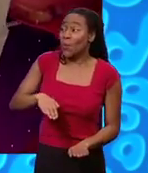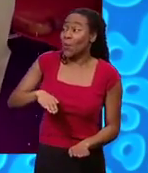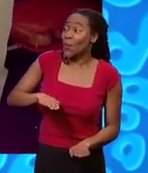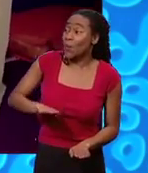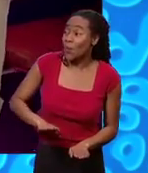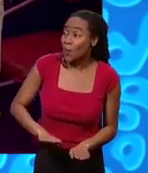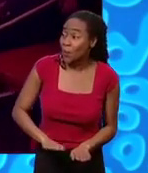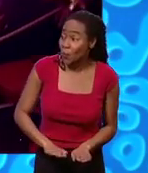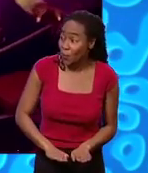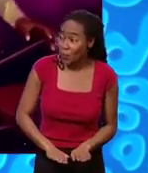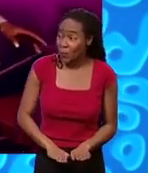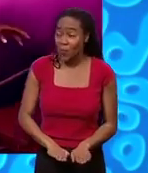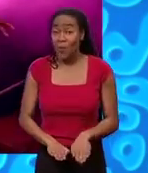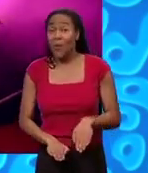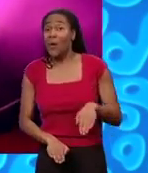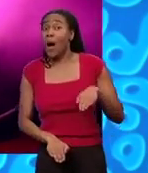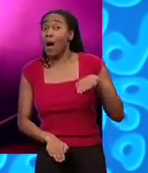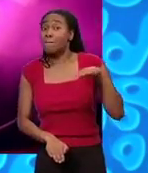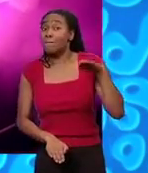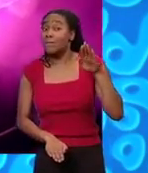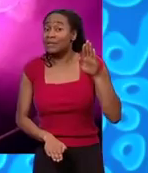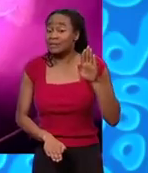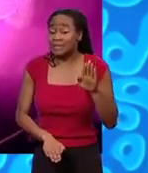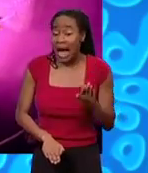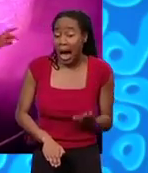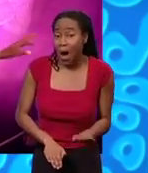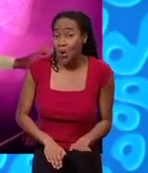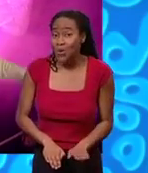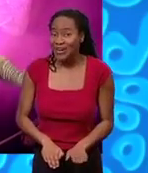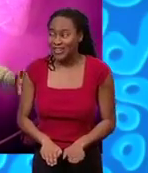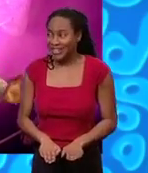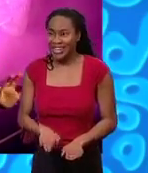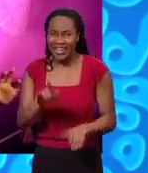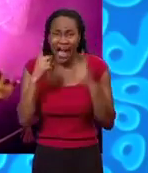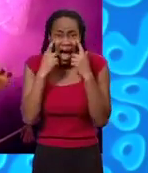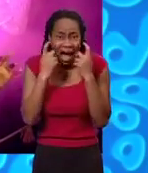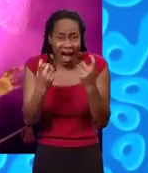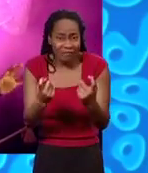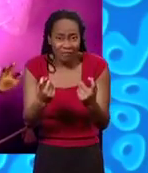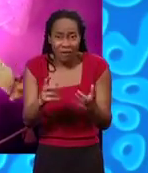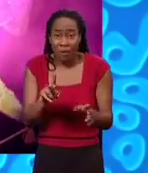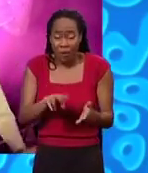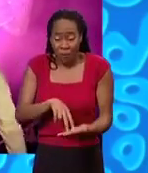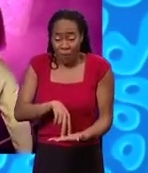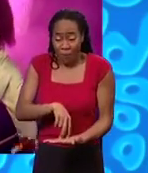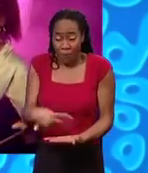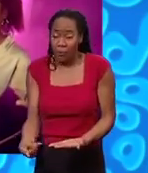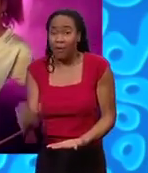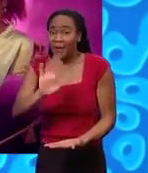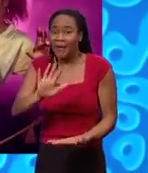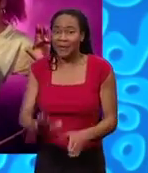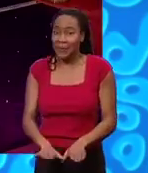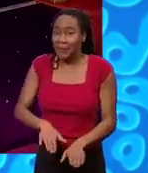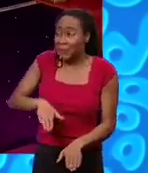up and down, and up and down. You have to be careful you don't fall over. Let's do that